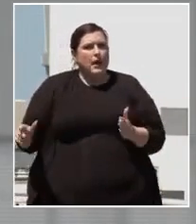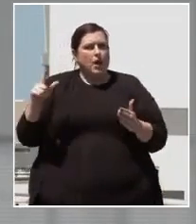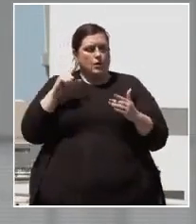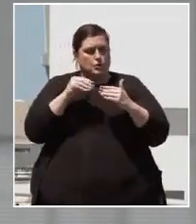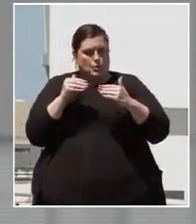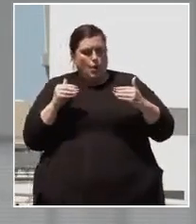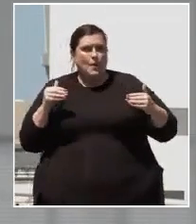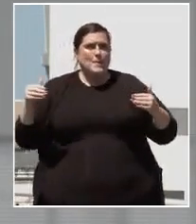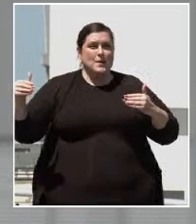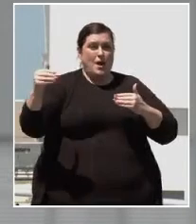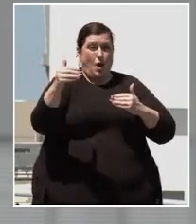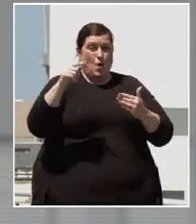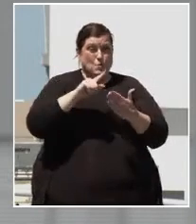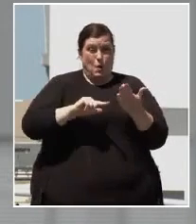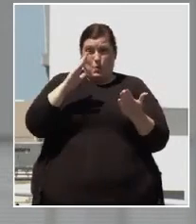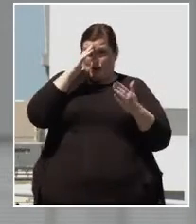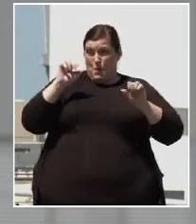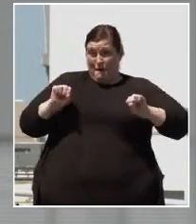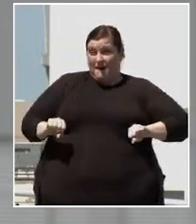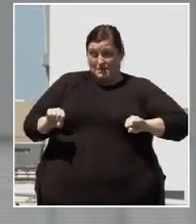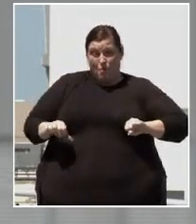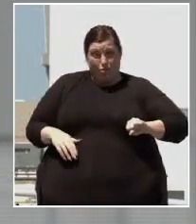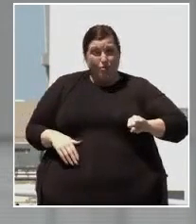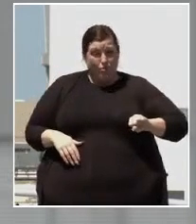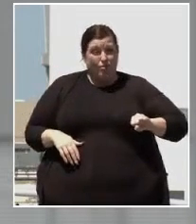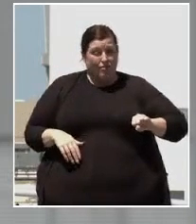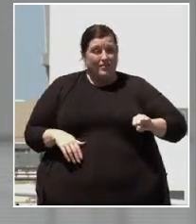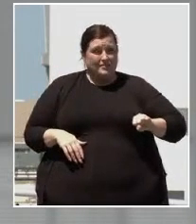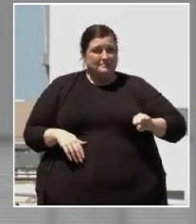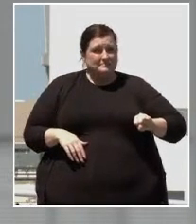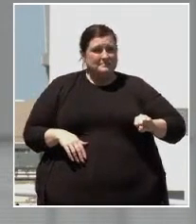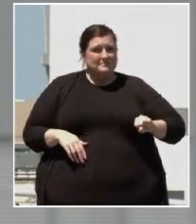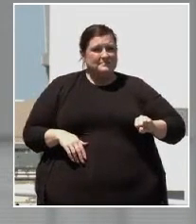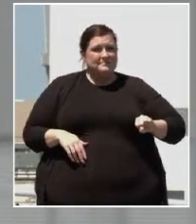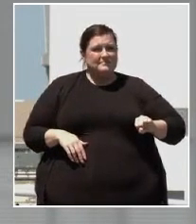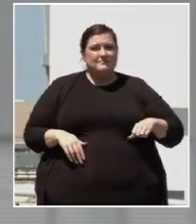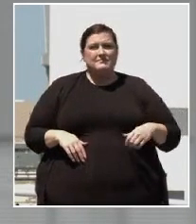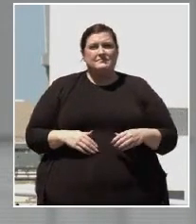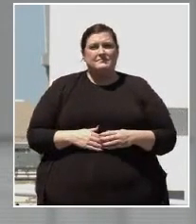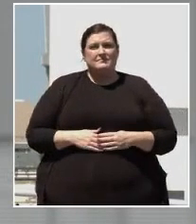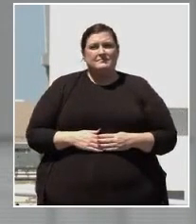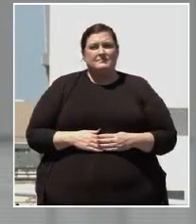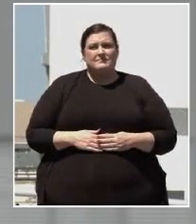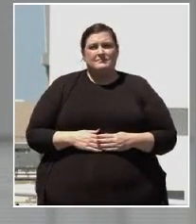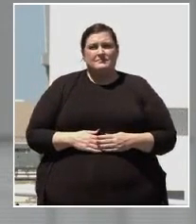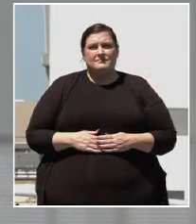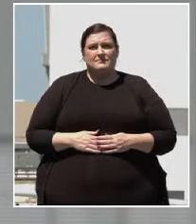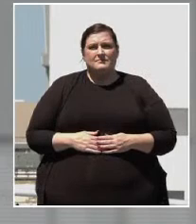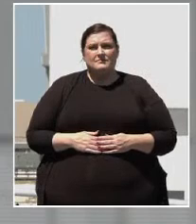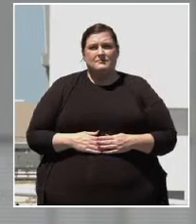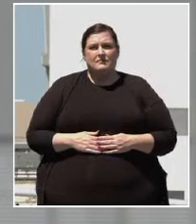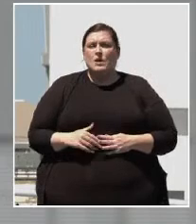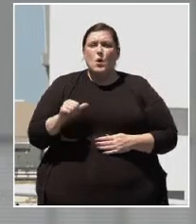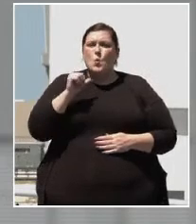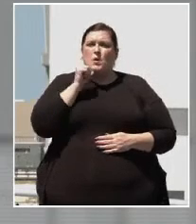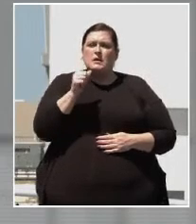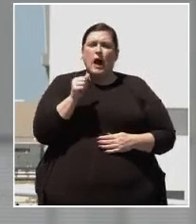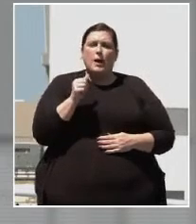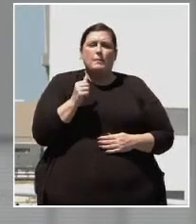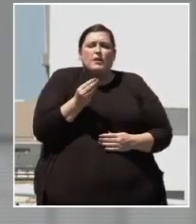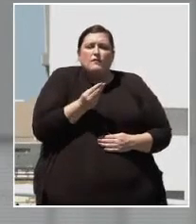boundaries of what we know to be possible it will not be a series of isolated